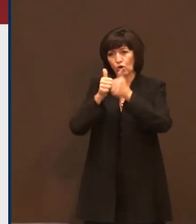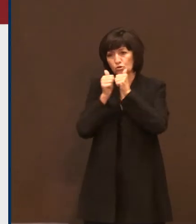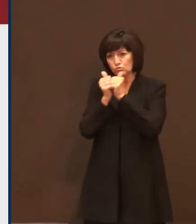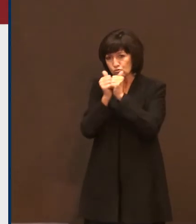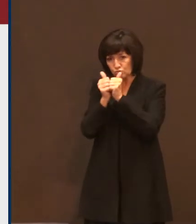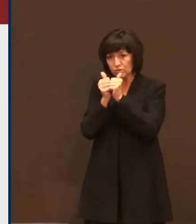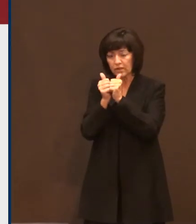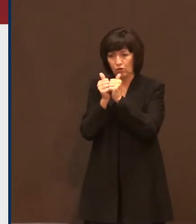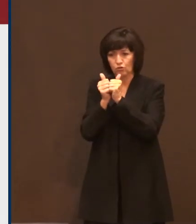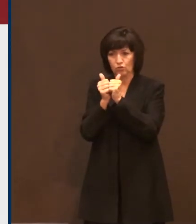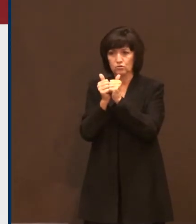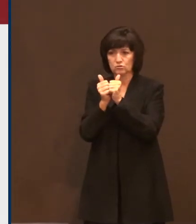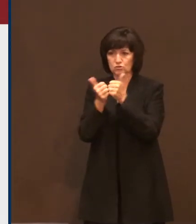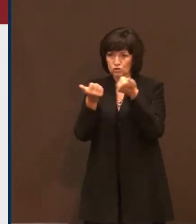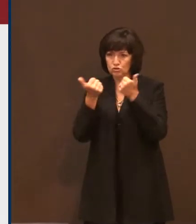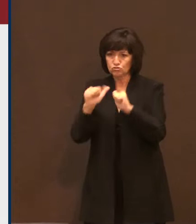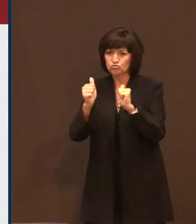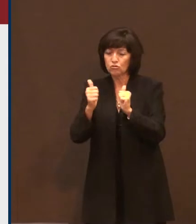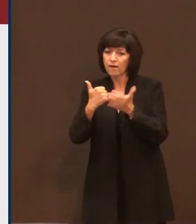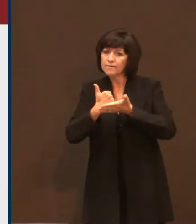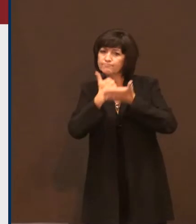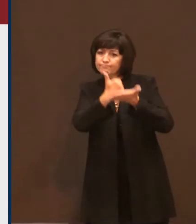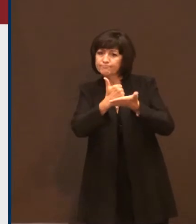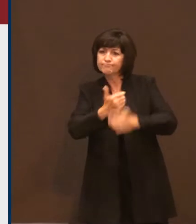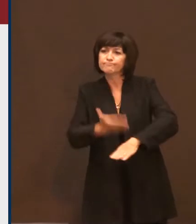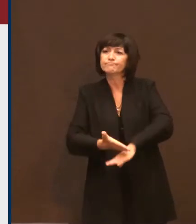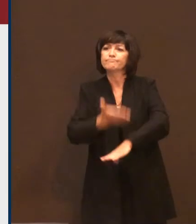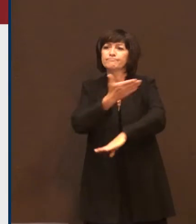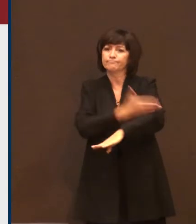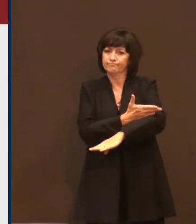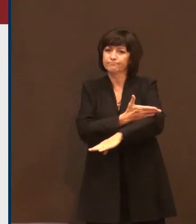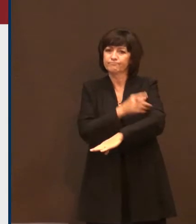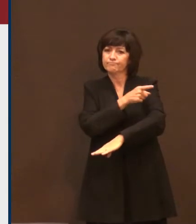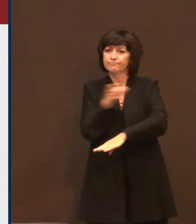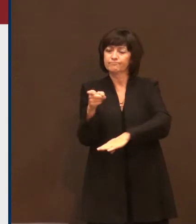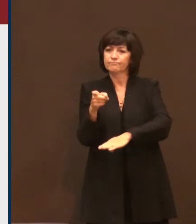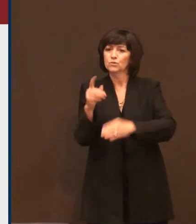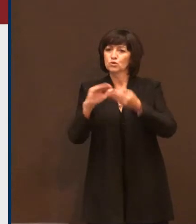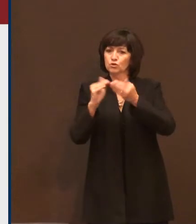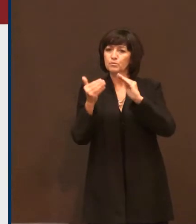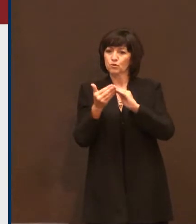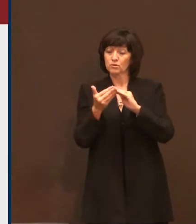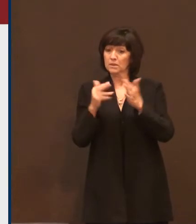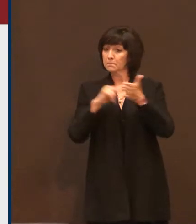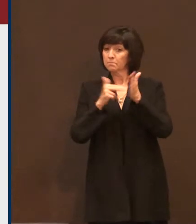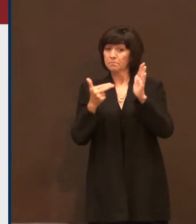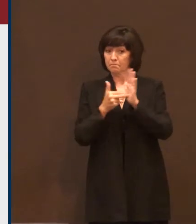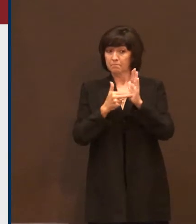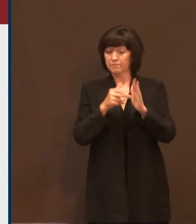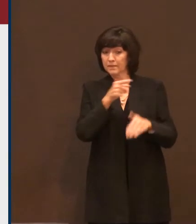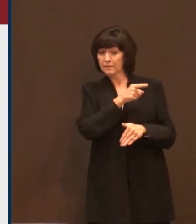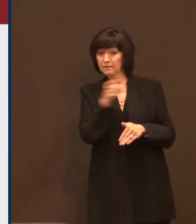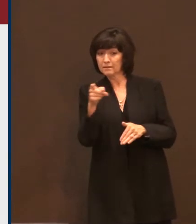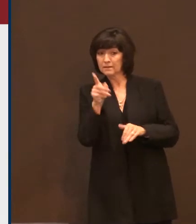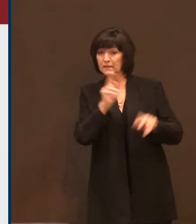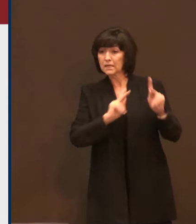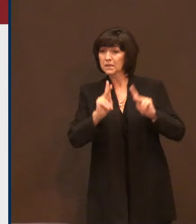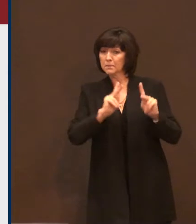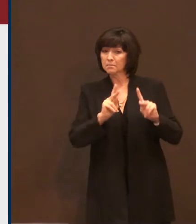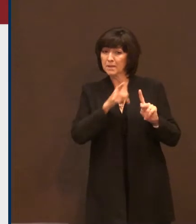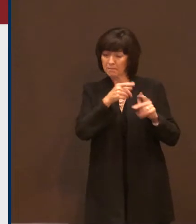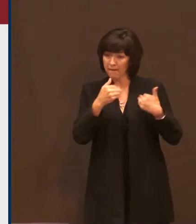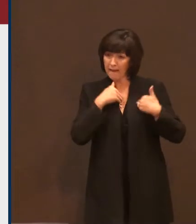by ensuring that in our communities there's an equitable response to COVID-19 that not just